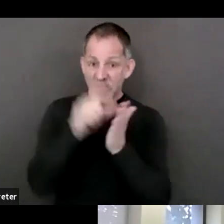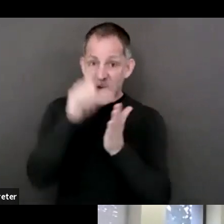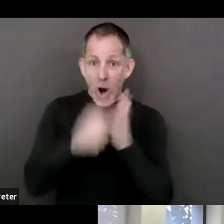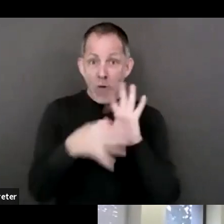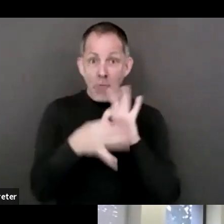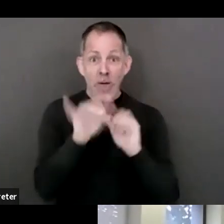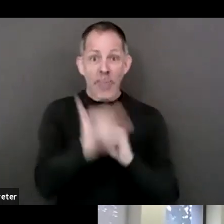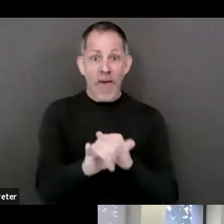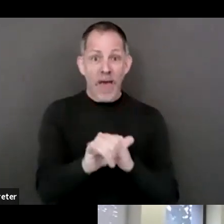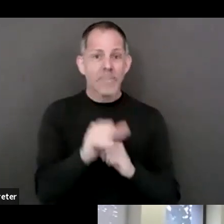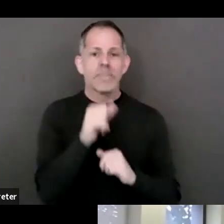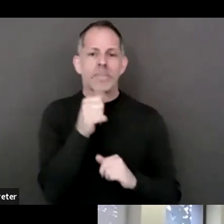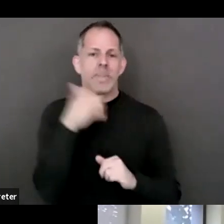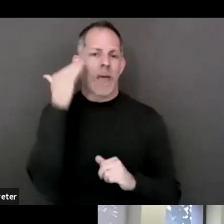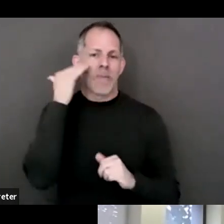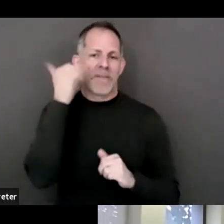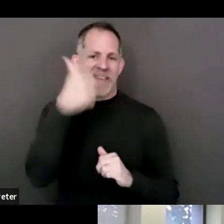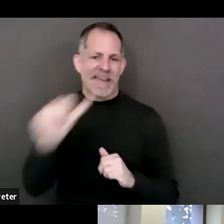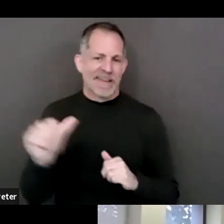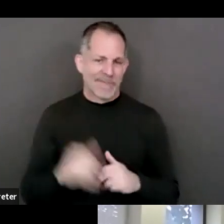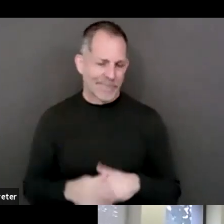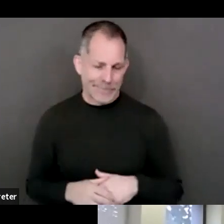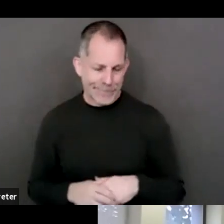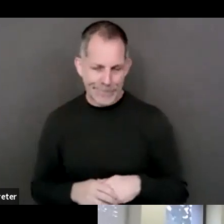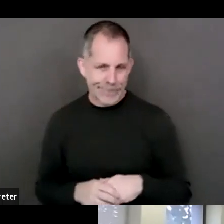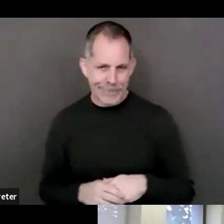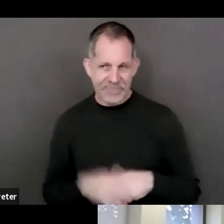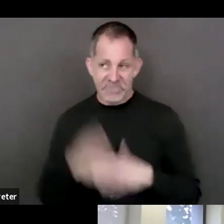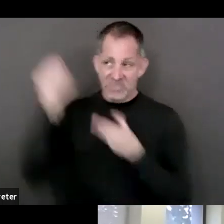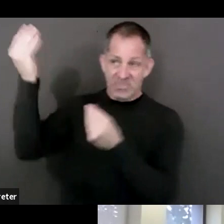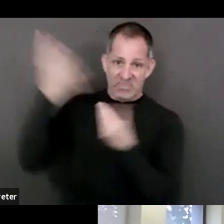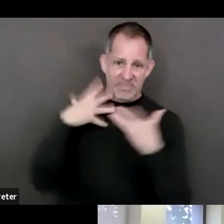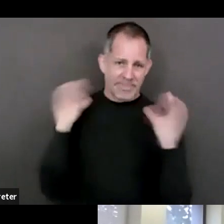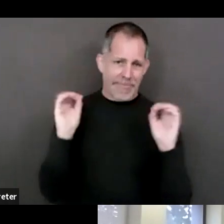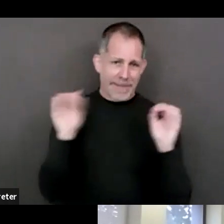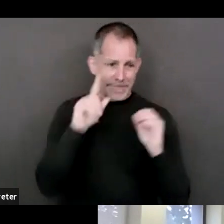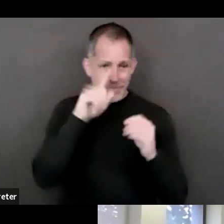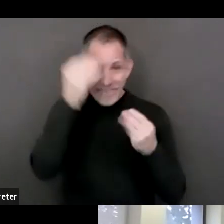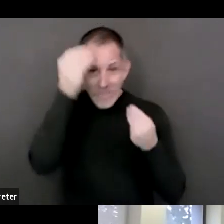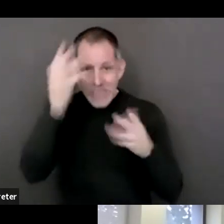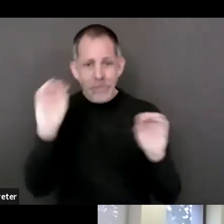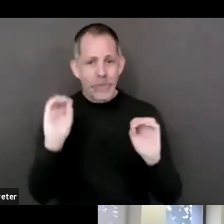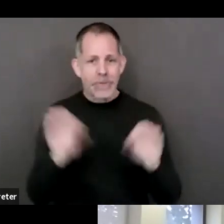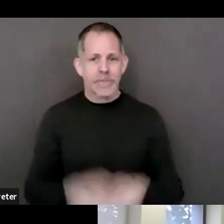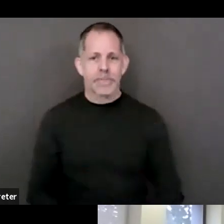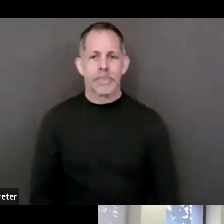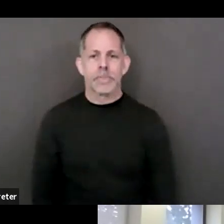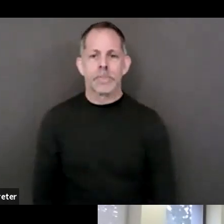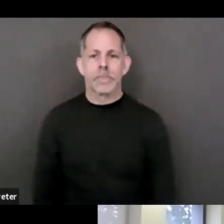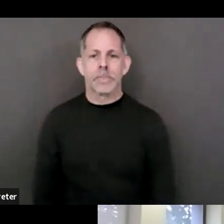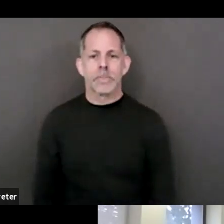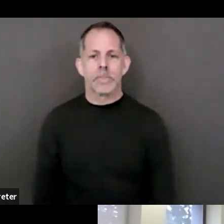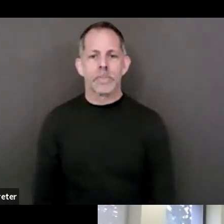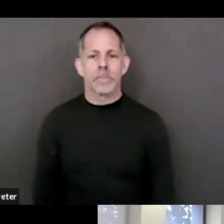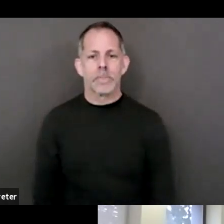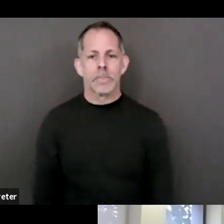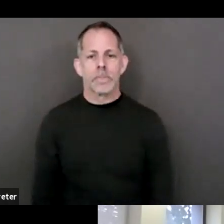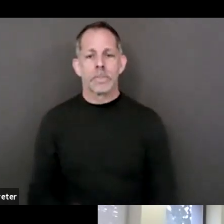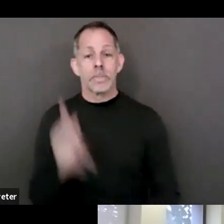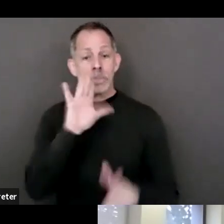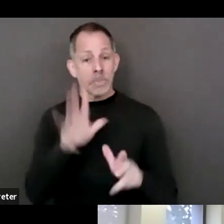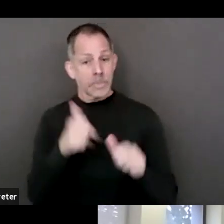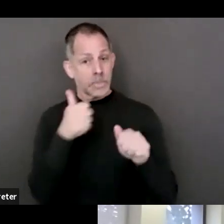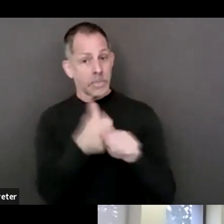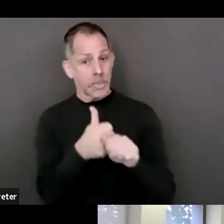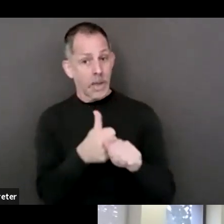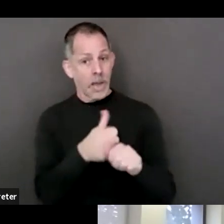that. Okay. And any update on the clinical trials for vaccinating youth 12 to 15? Is there a